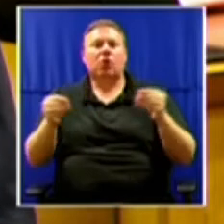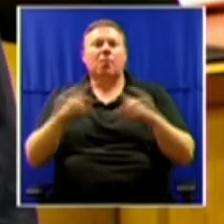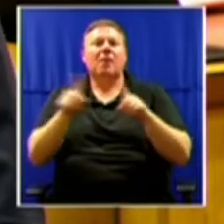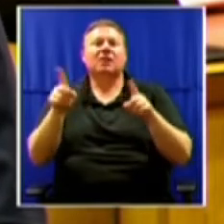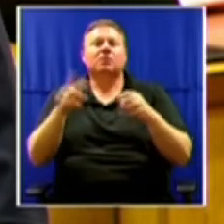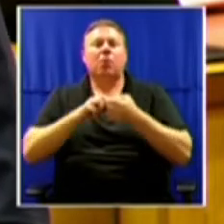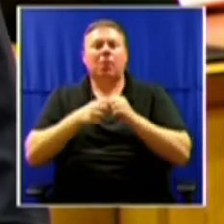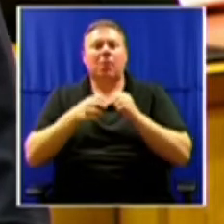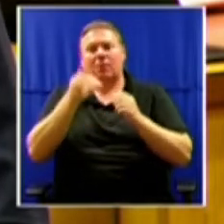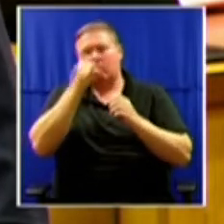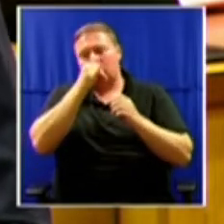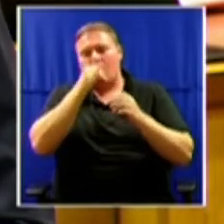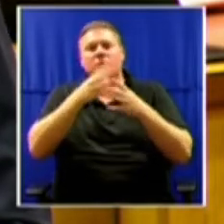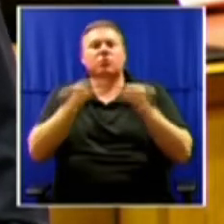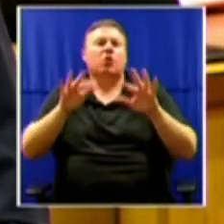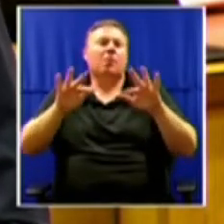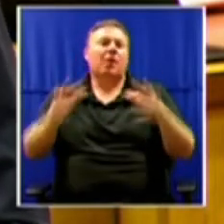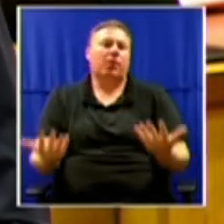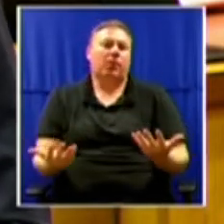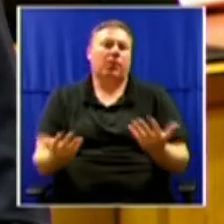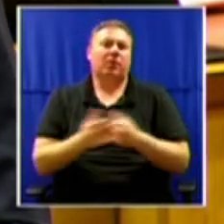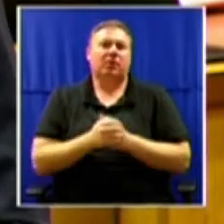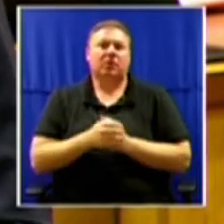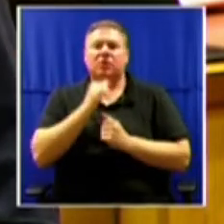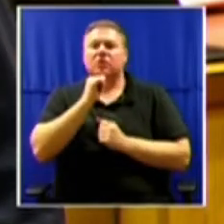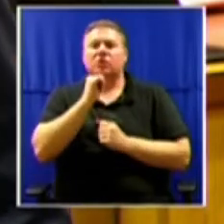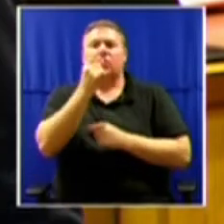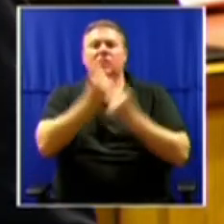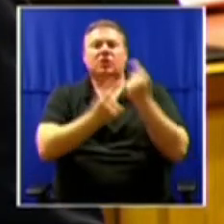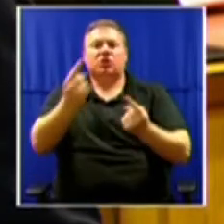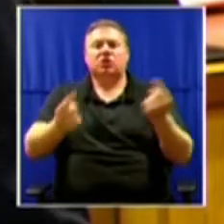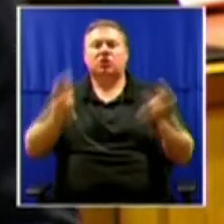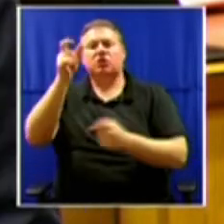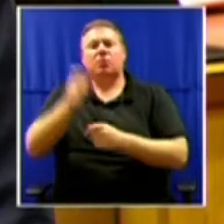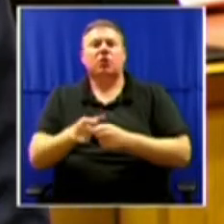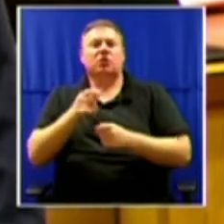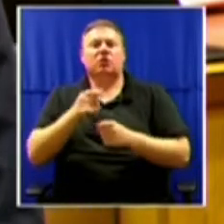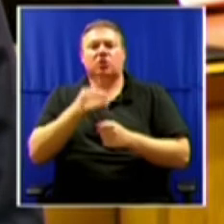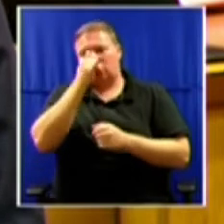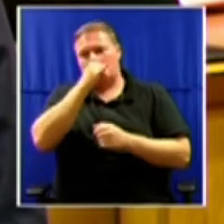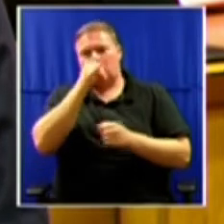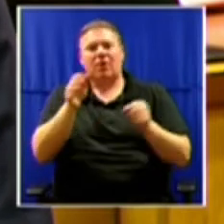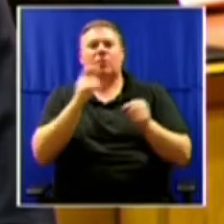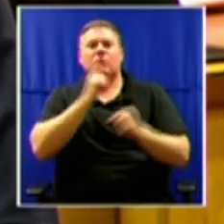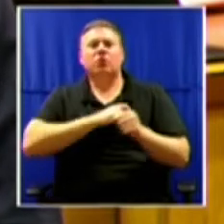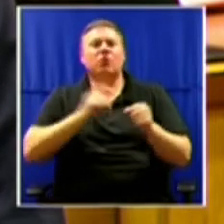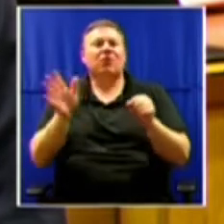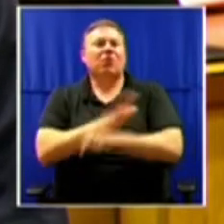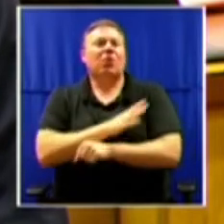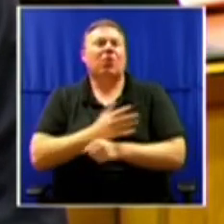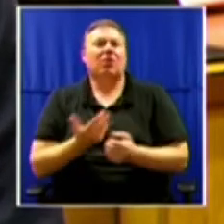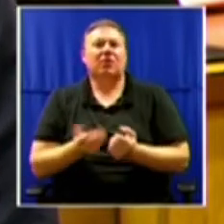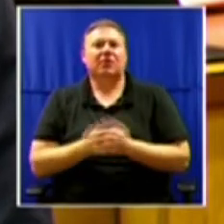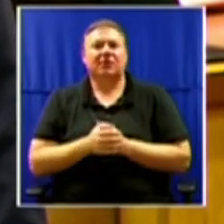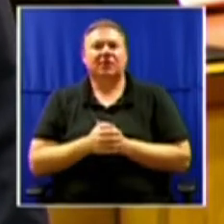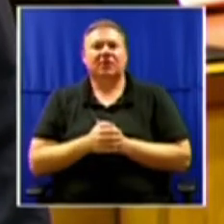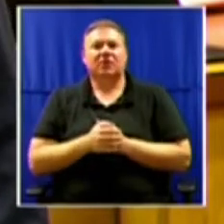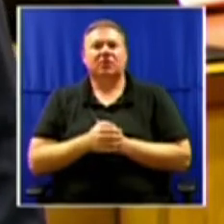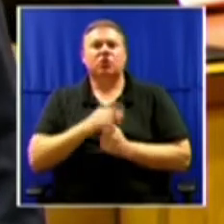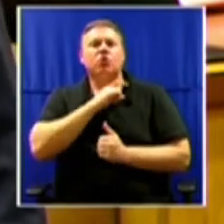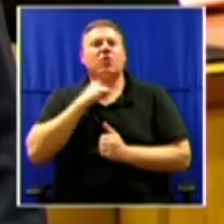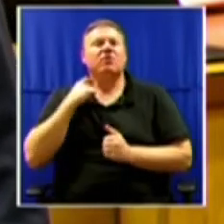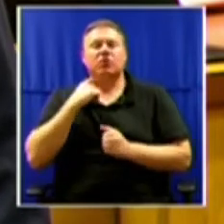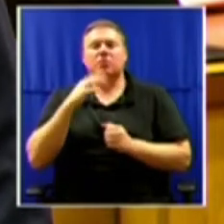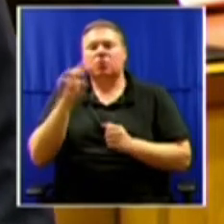manage it? Because the reality is that not everyone who has committed a crime, as the Reverend Mushe has just